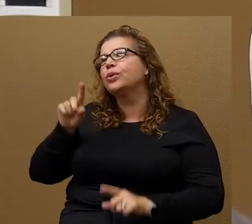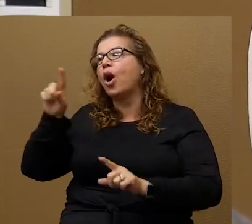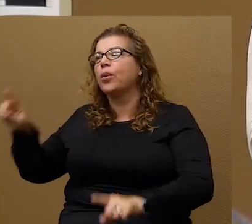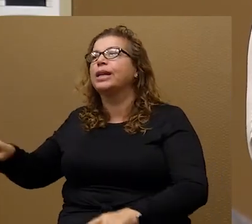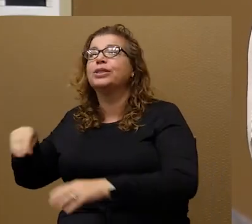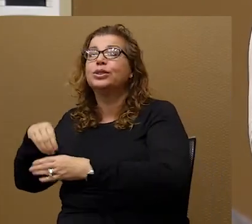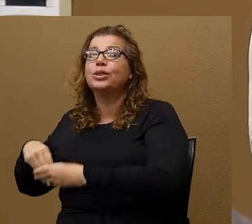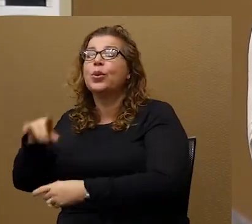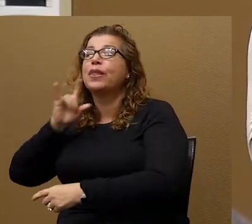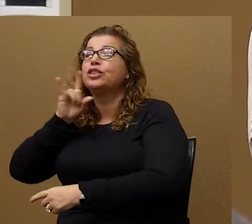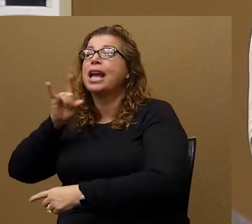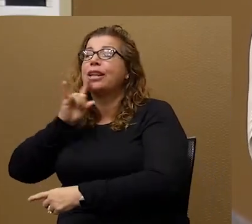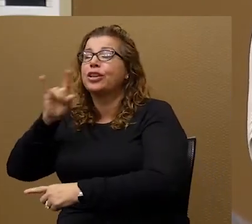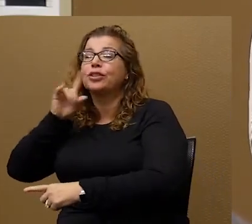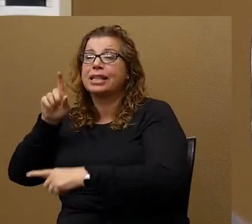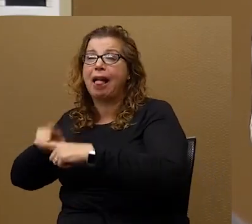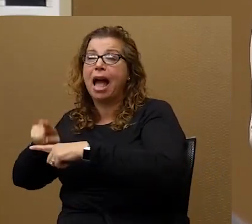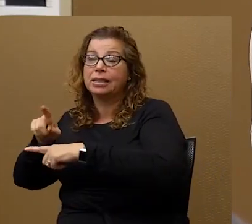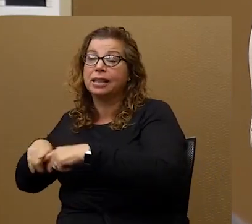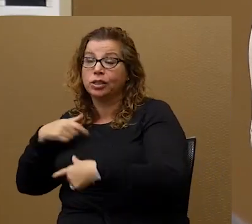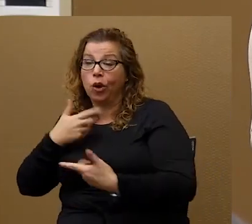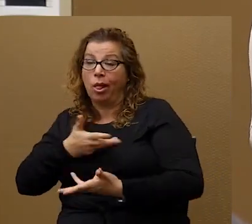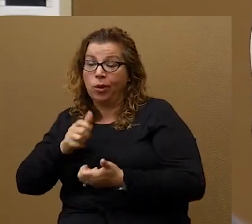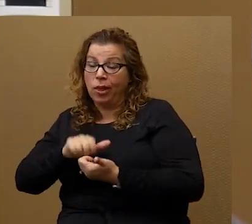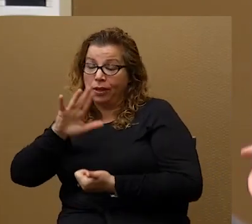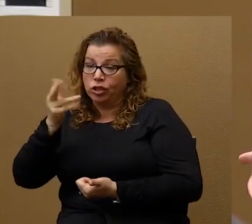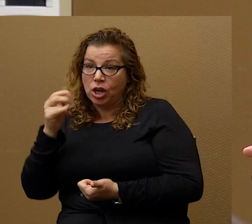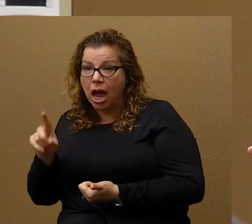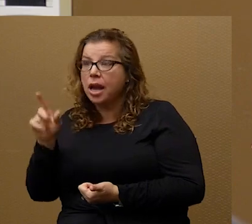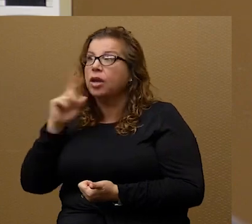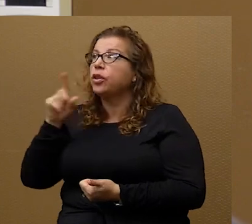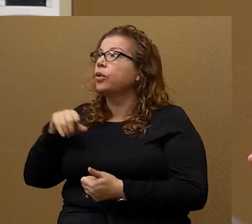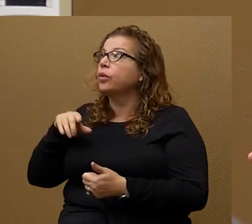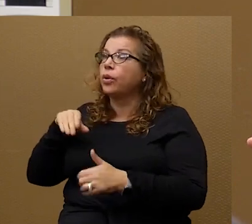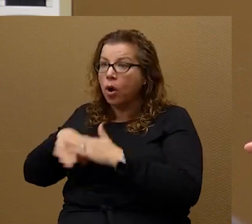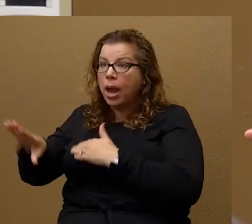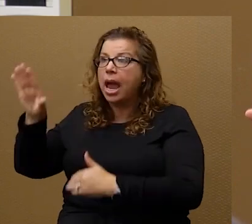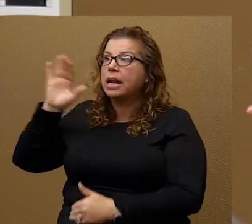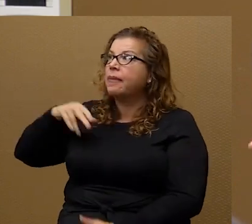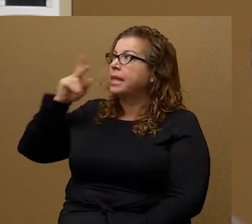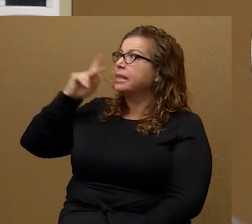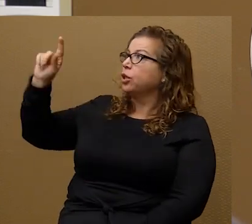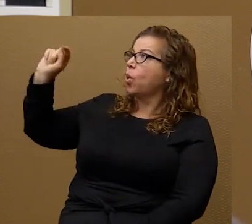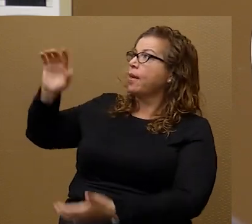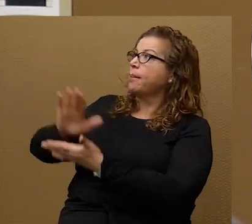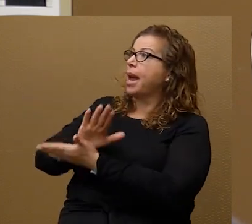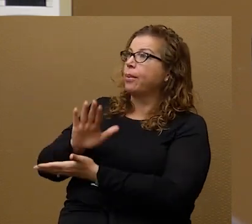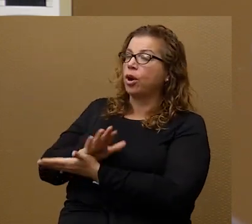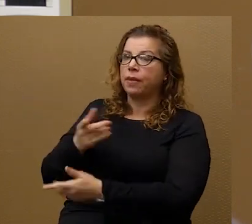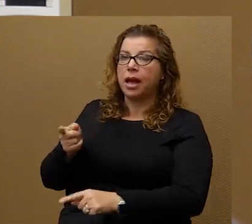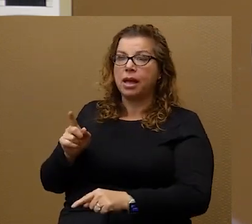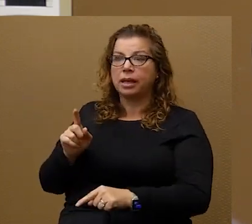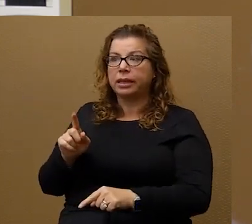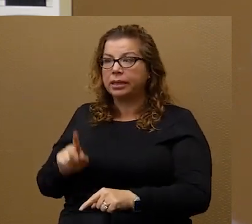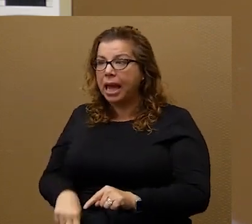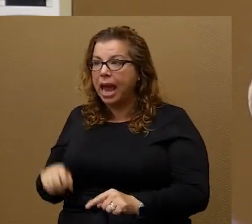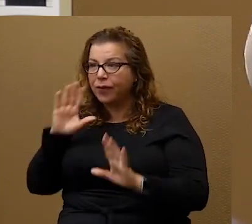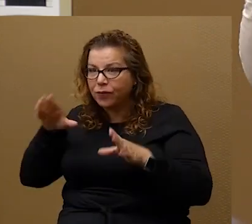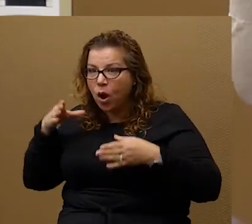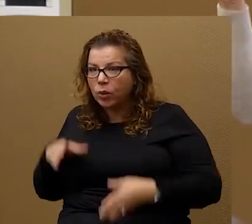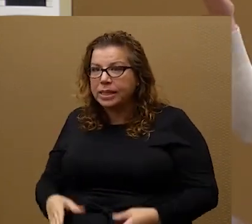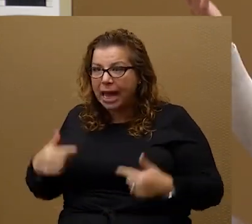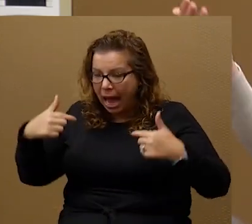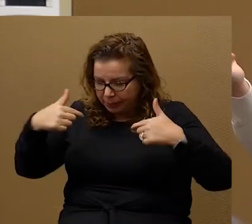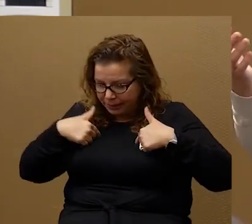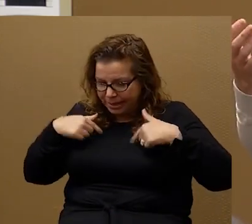those things are just really hard for a child to process. They can't focus on, the A says ah,